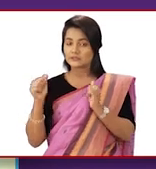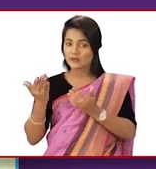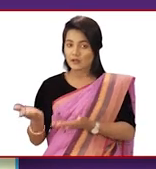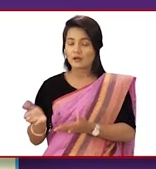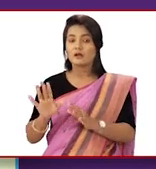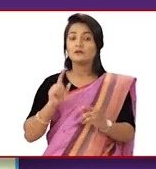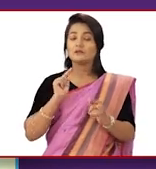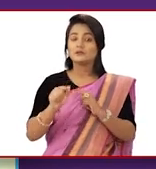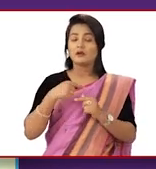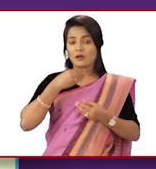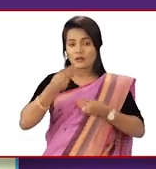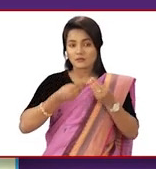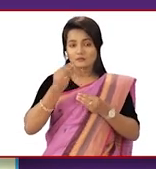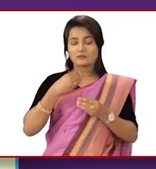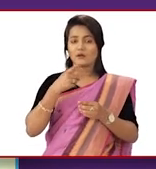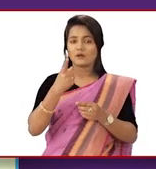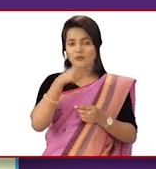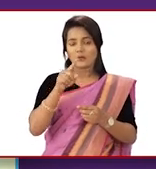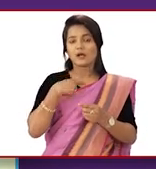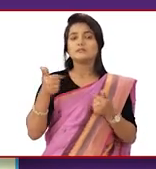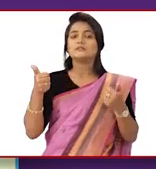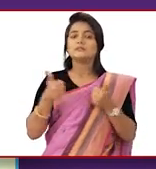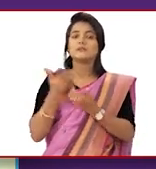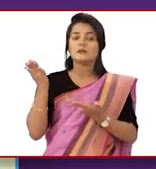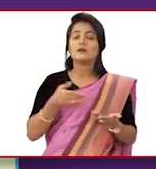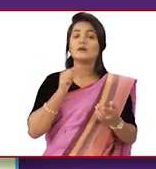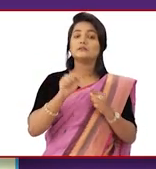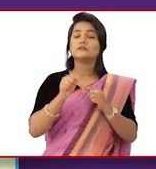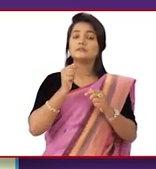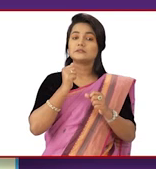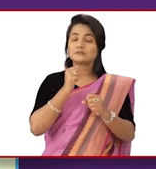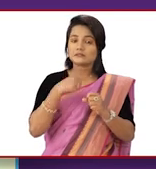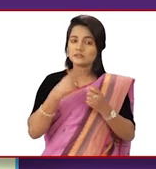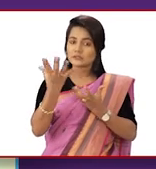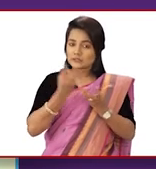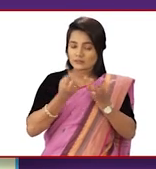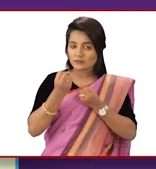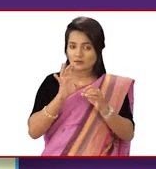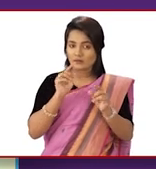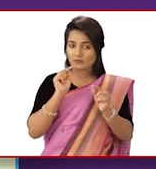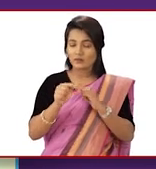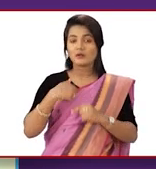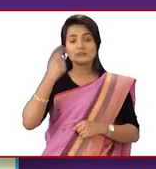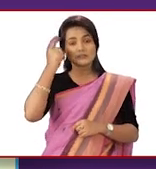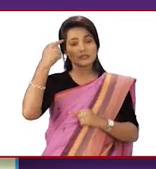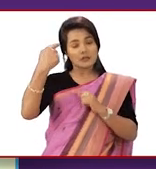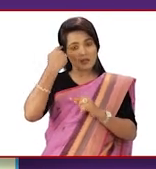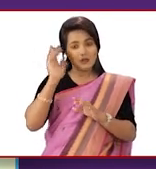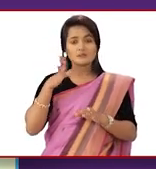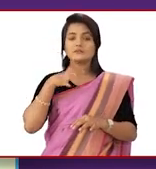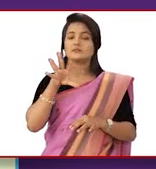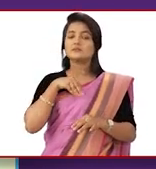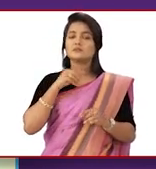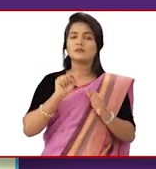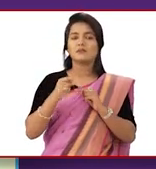feedback to him, the thing that I pitched for. So that's the kind of a things I got. It got to my head. I didn't feel good. I